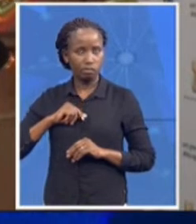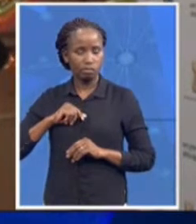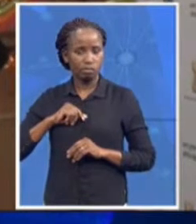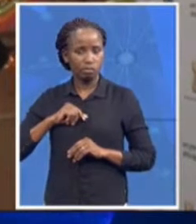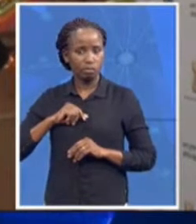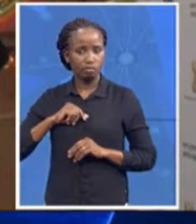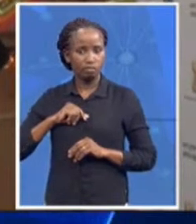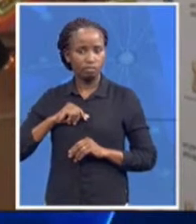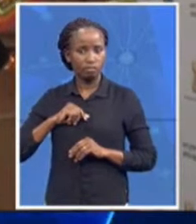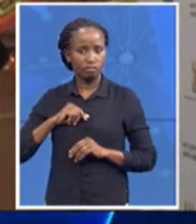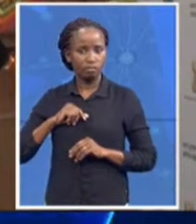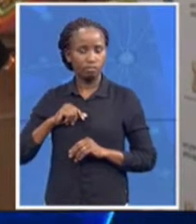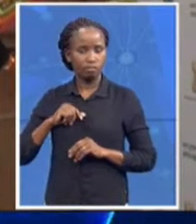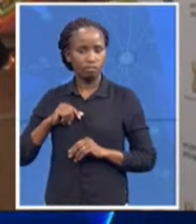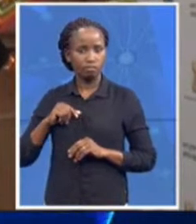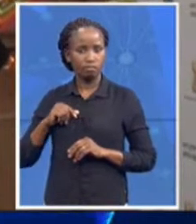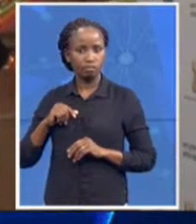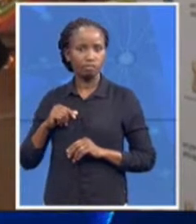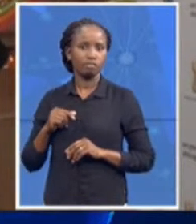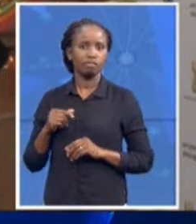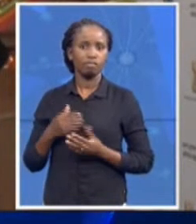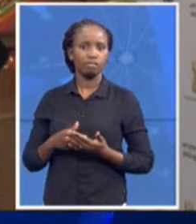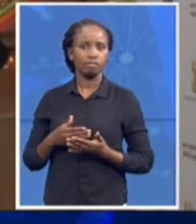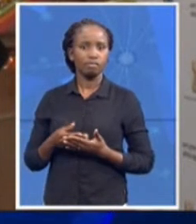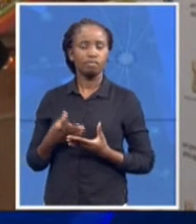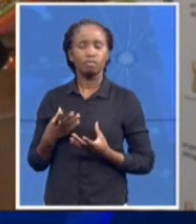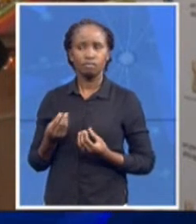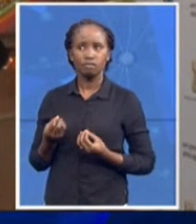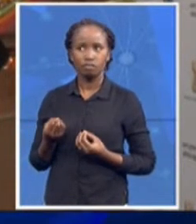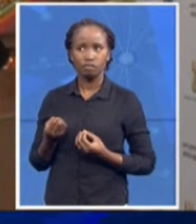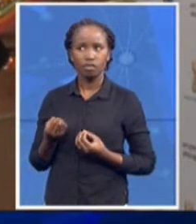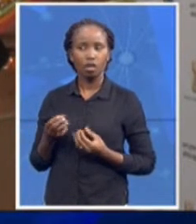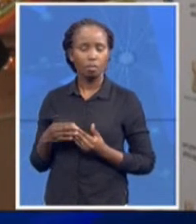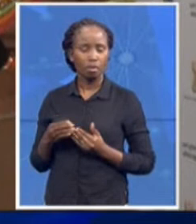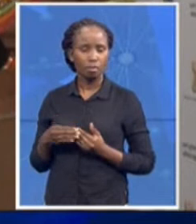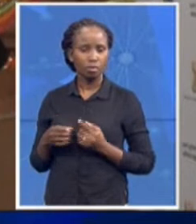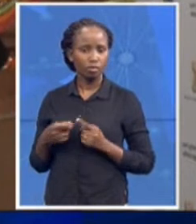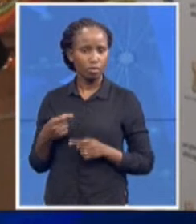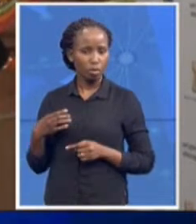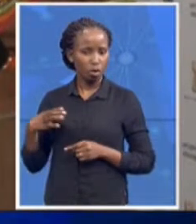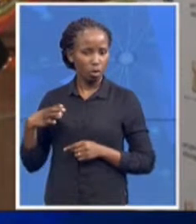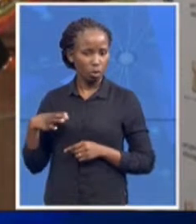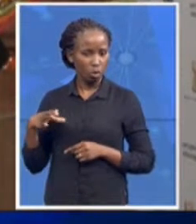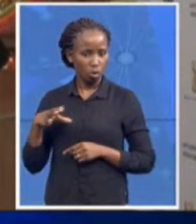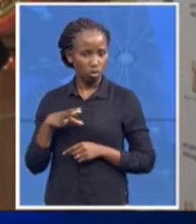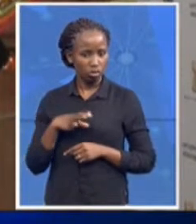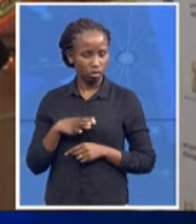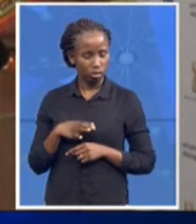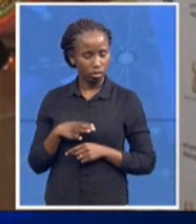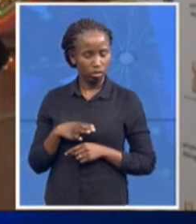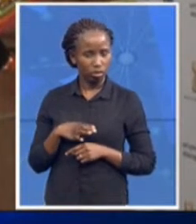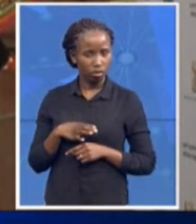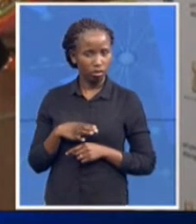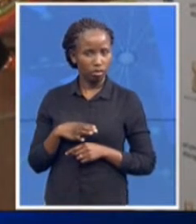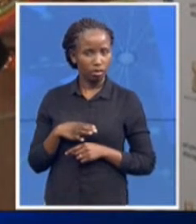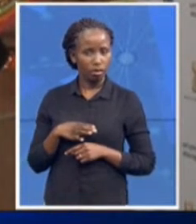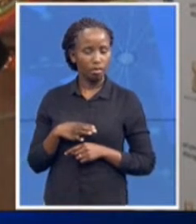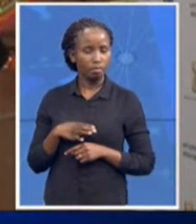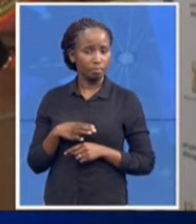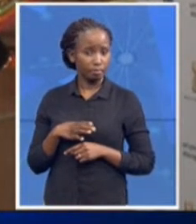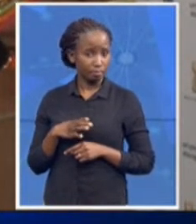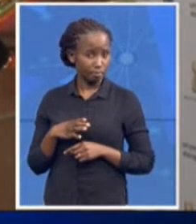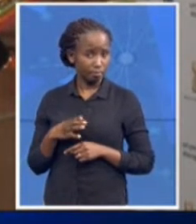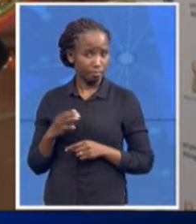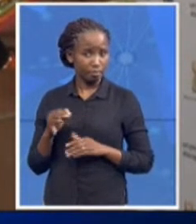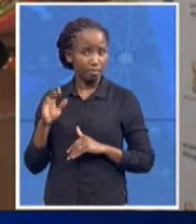be pursued by the criminal justice system, or what consequences are there for them? And are you at liberty to say